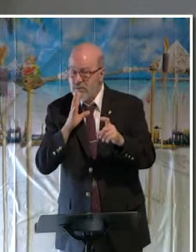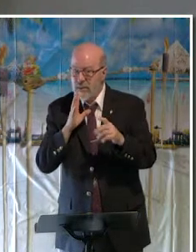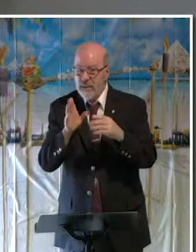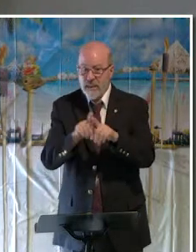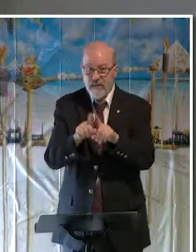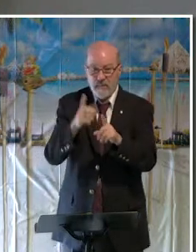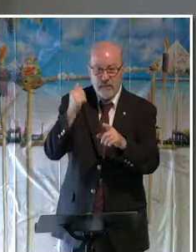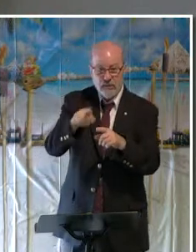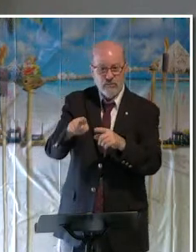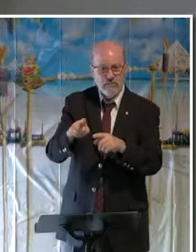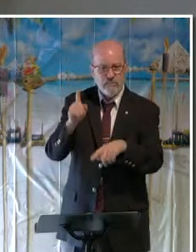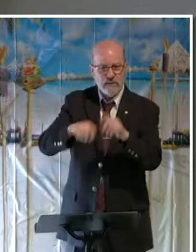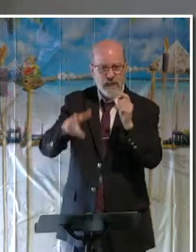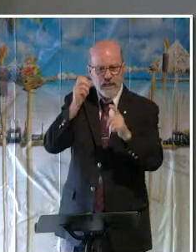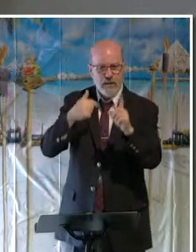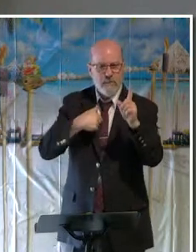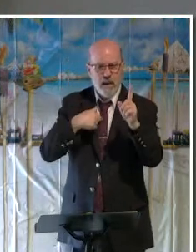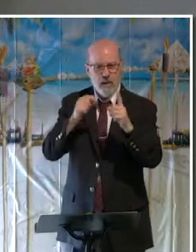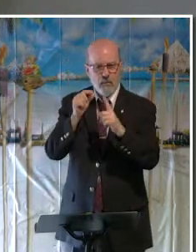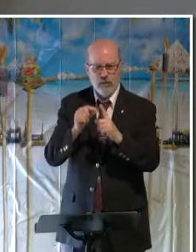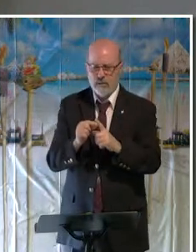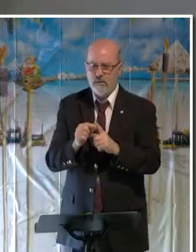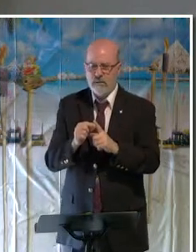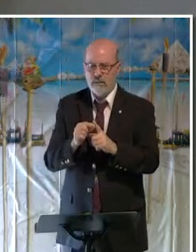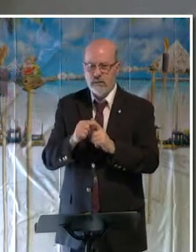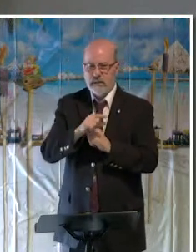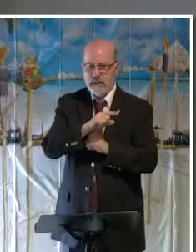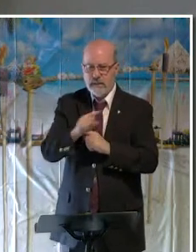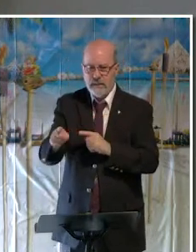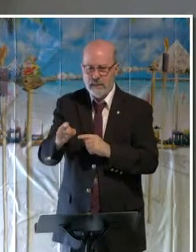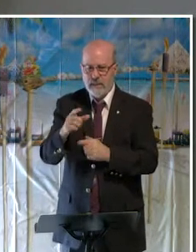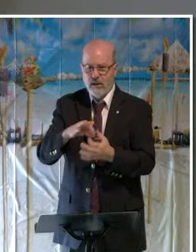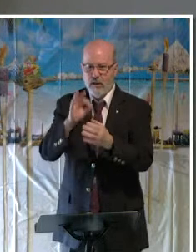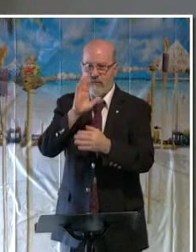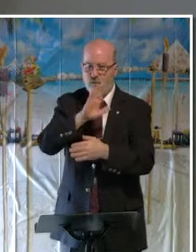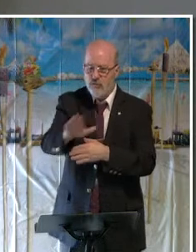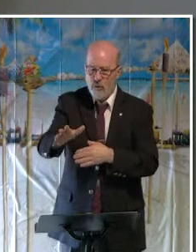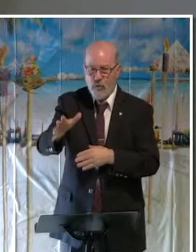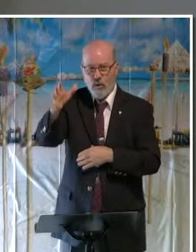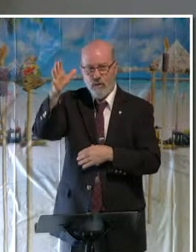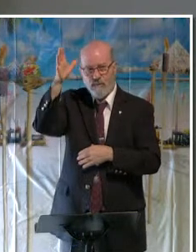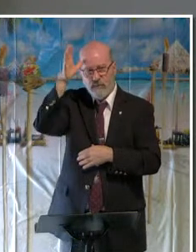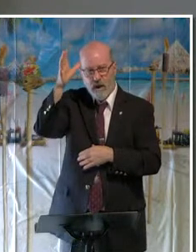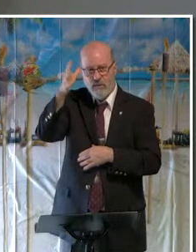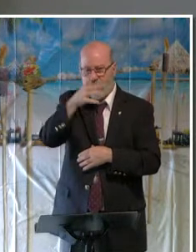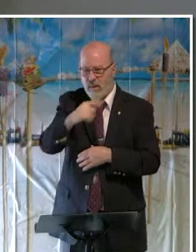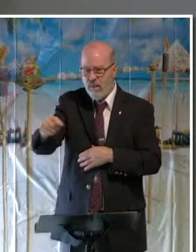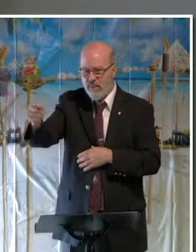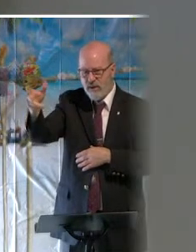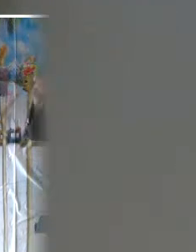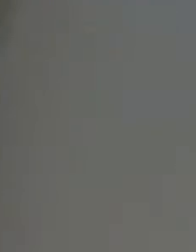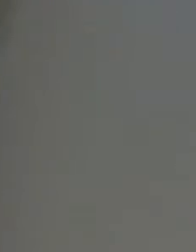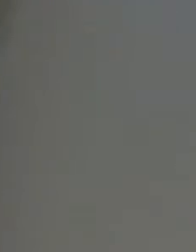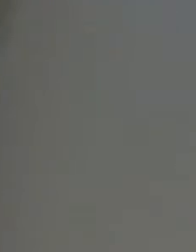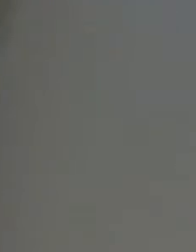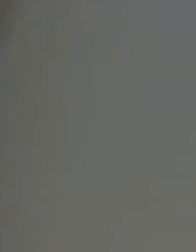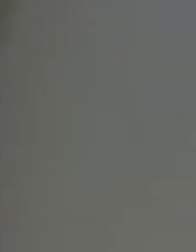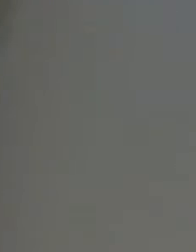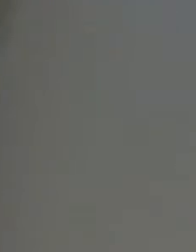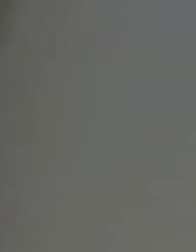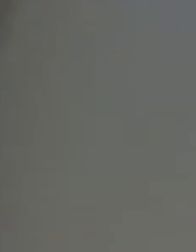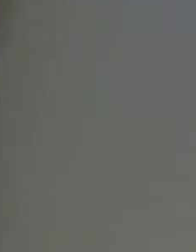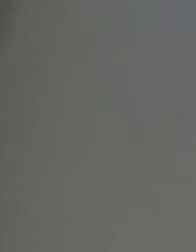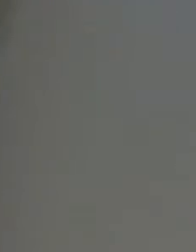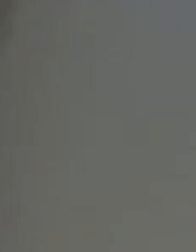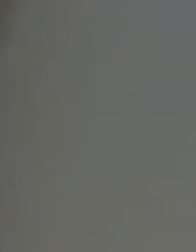Even because you cannot hear my word. Ye are of your father, the devil.